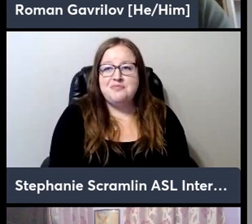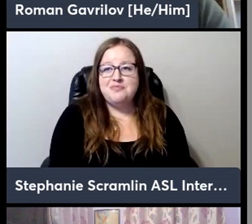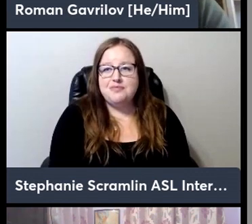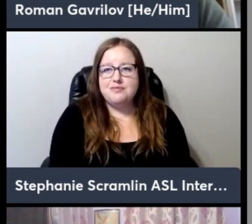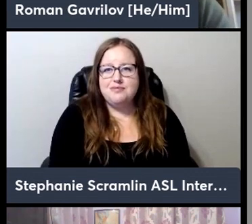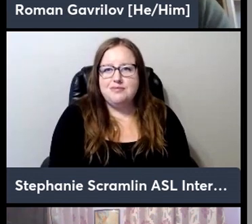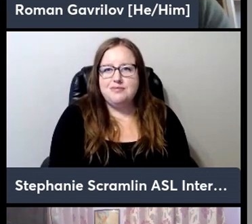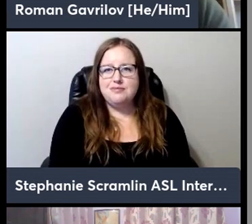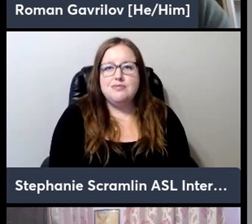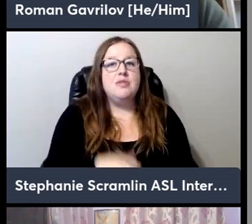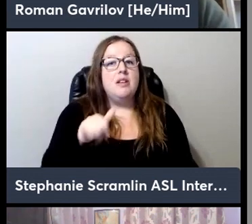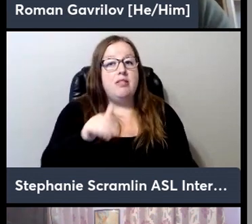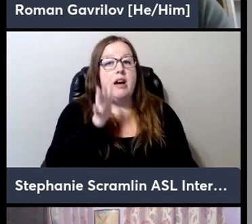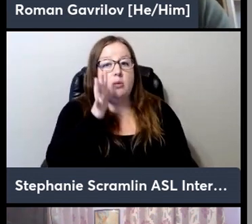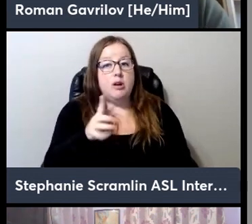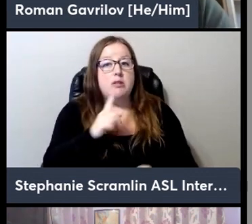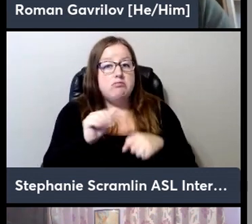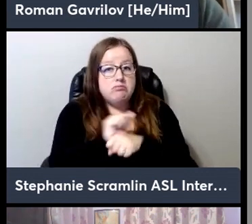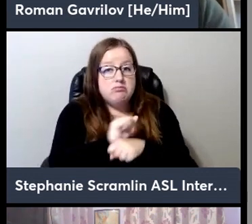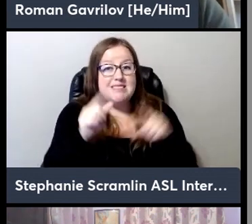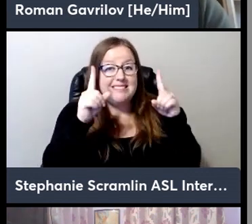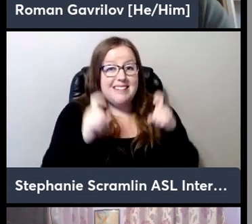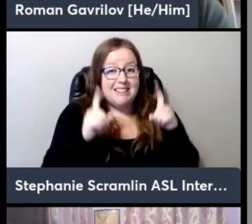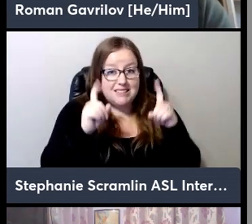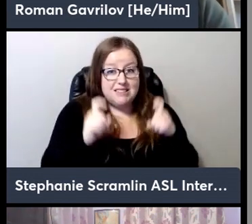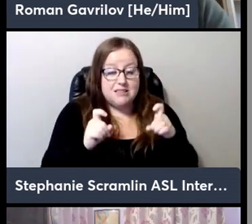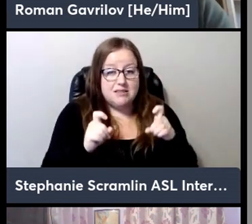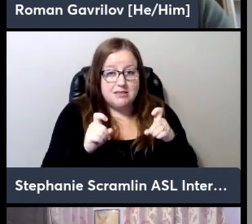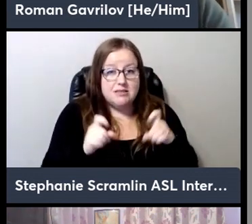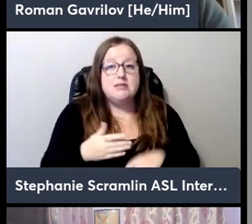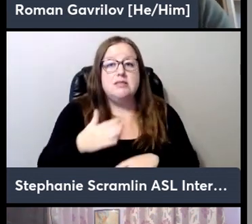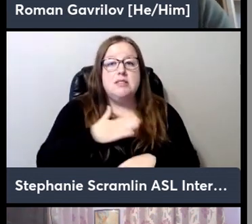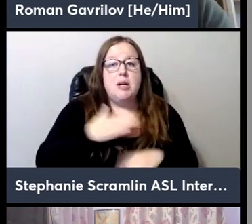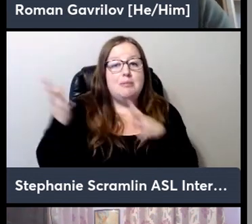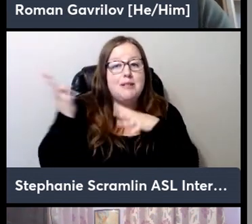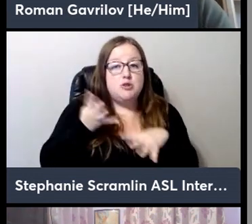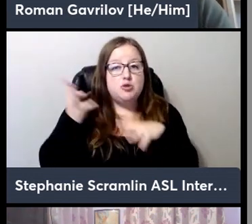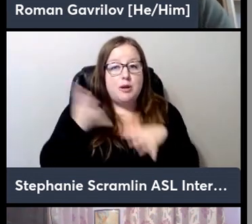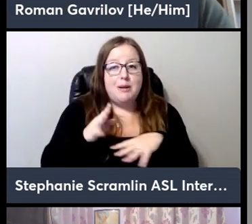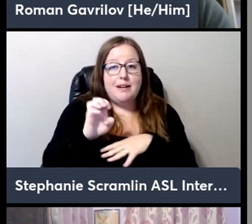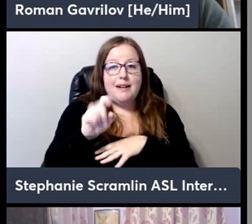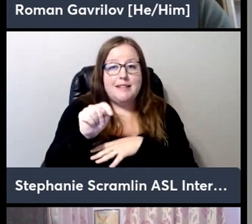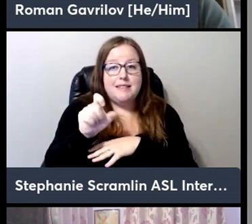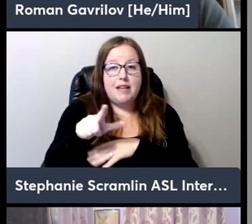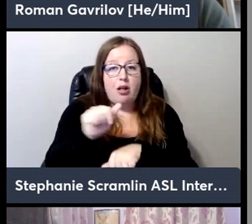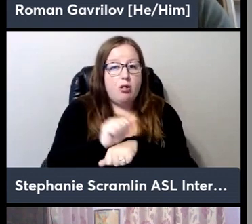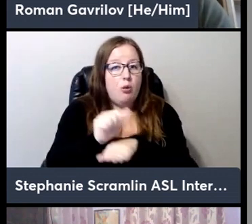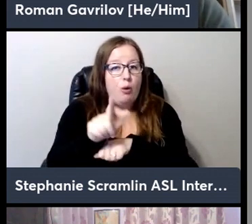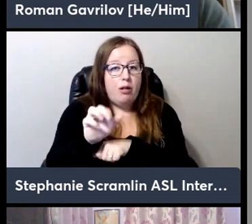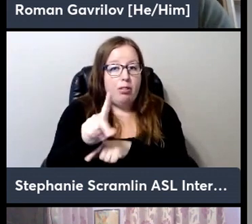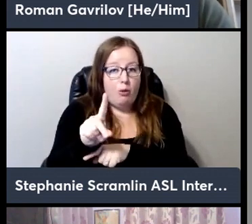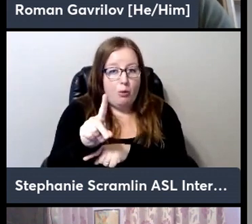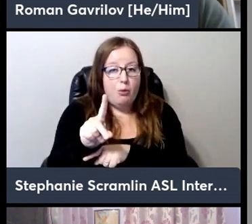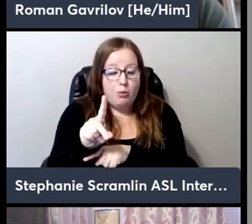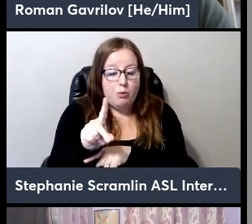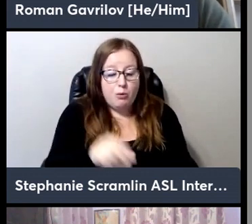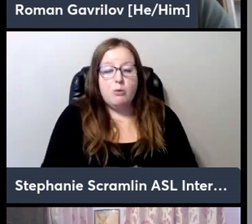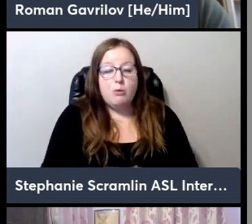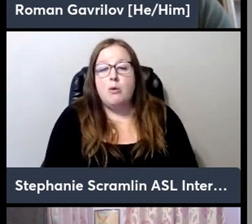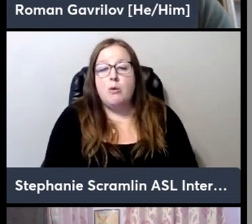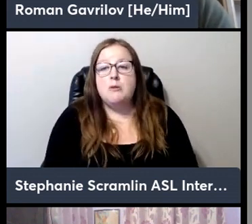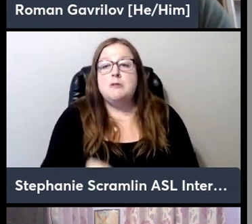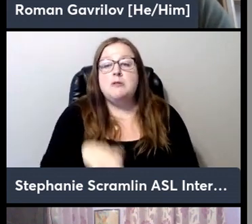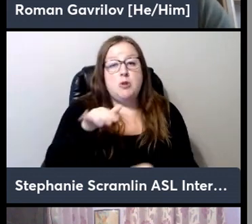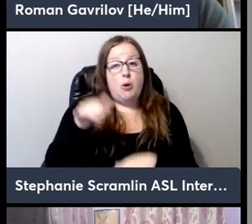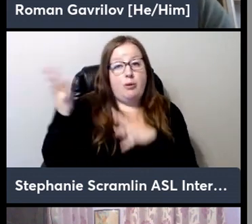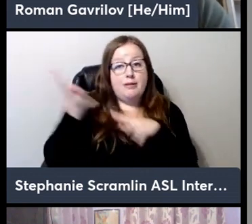And that will actually test my streaming ETL workload. So while we're